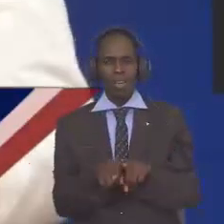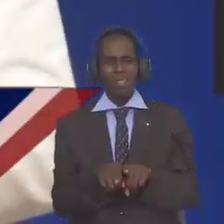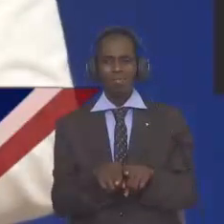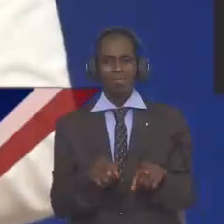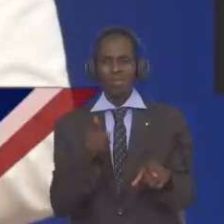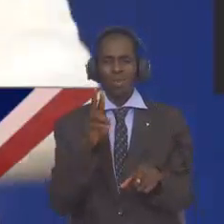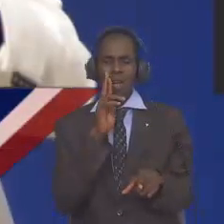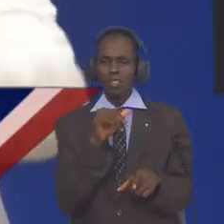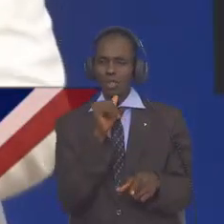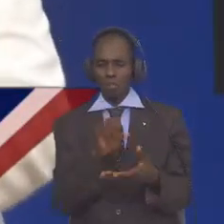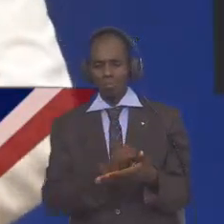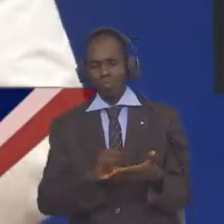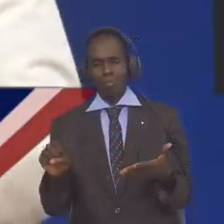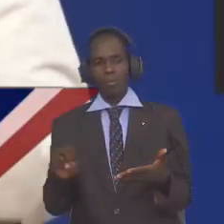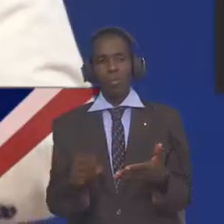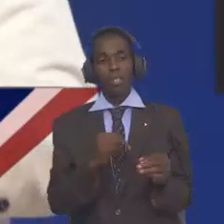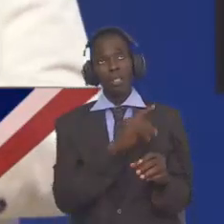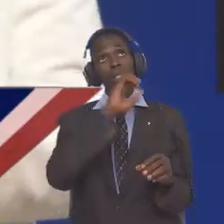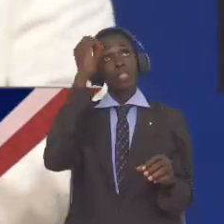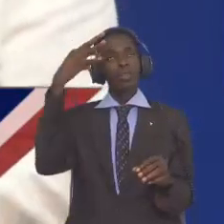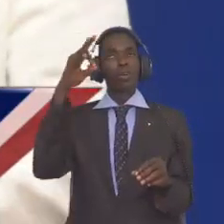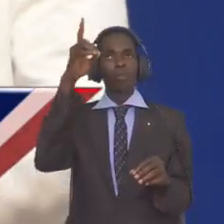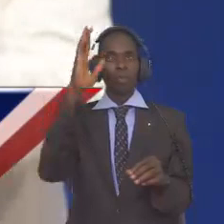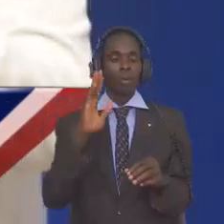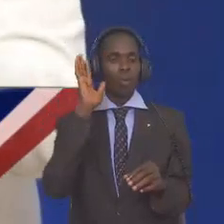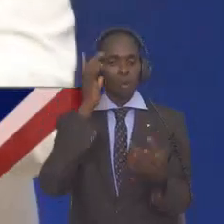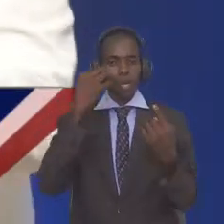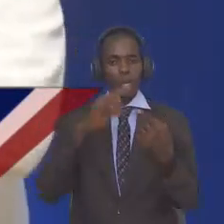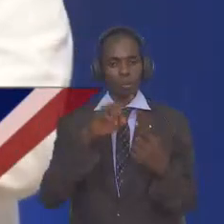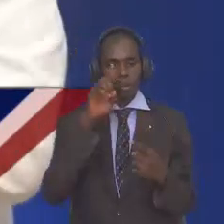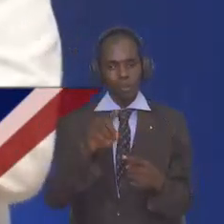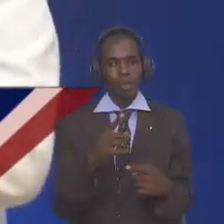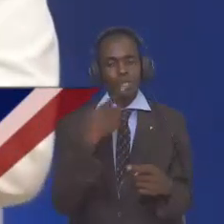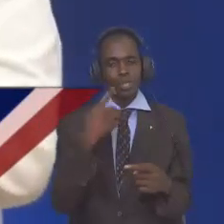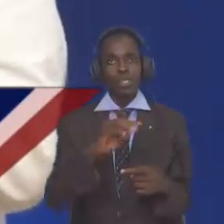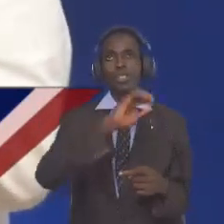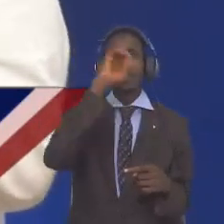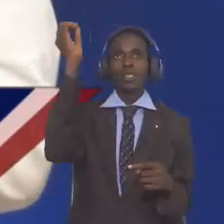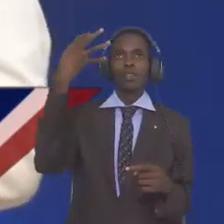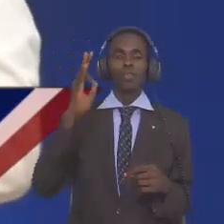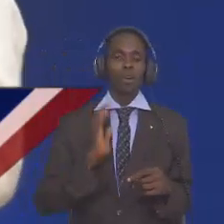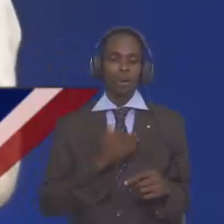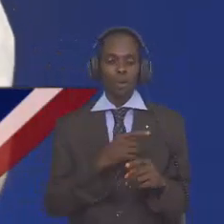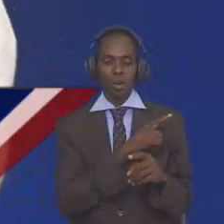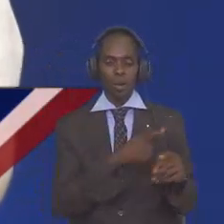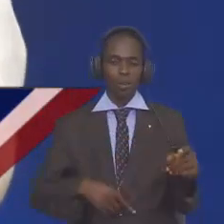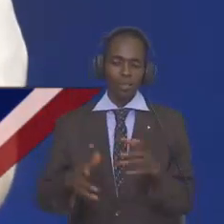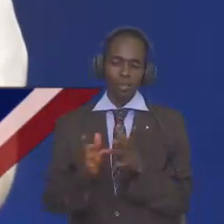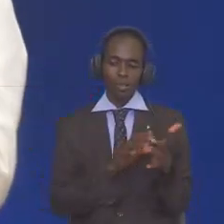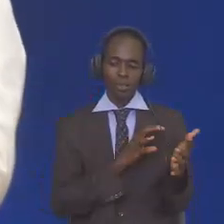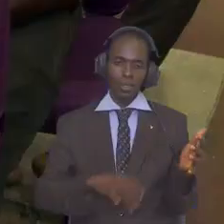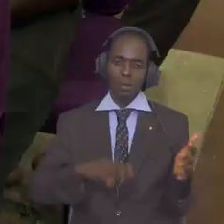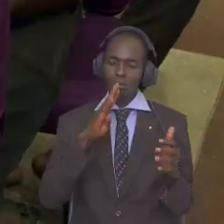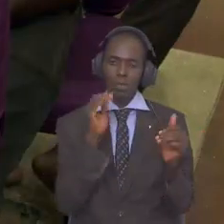know, sanctified, the grace of God will come to you. And the grace of our Lord Jesus Christ be with you